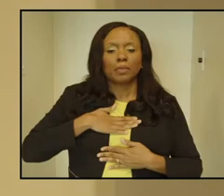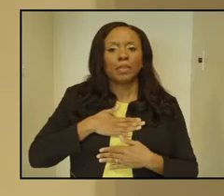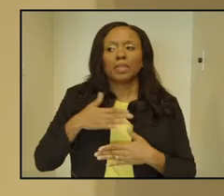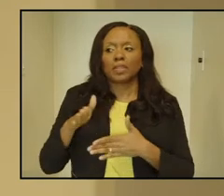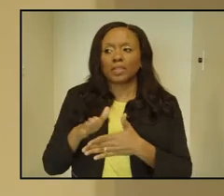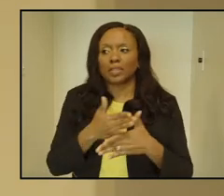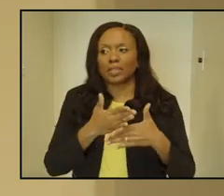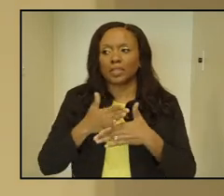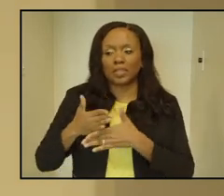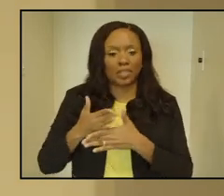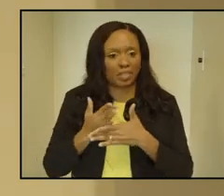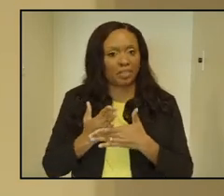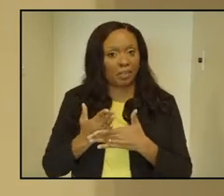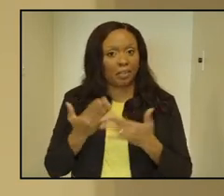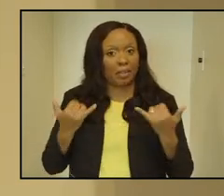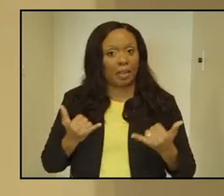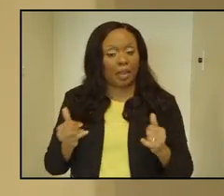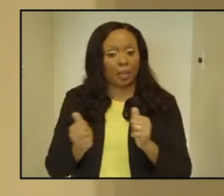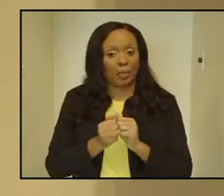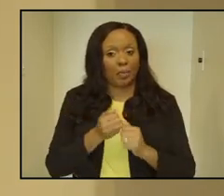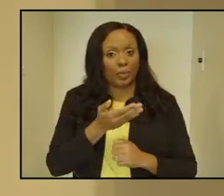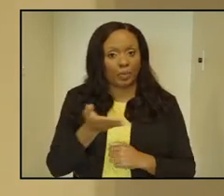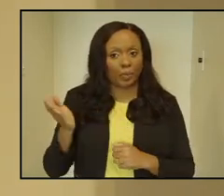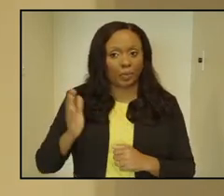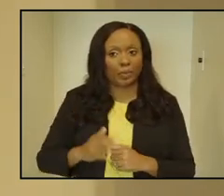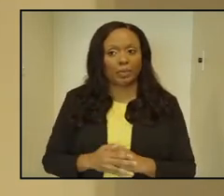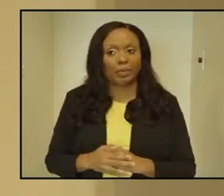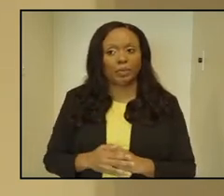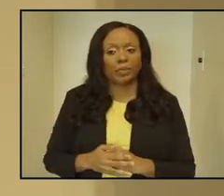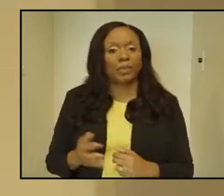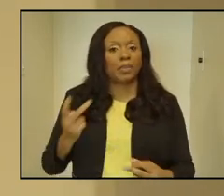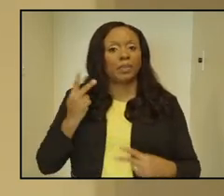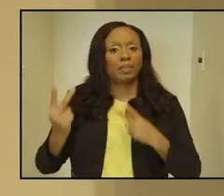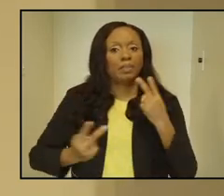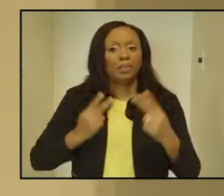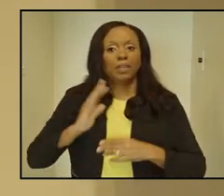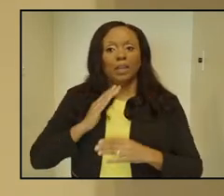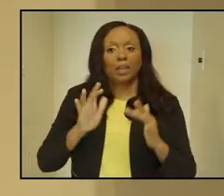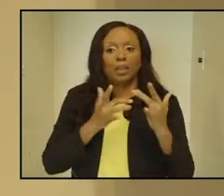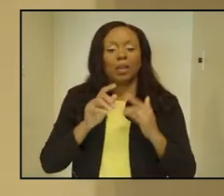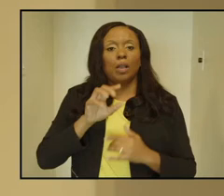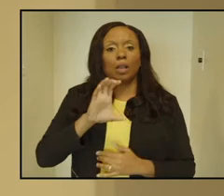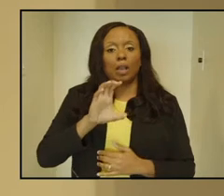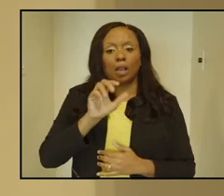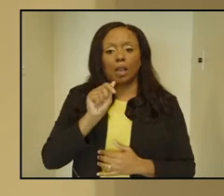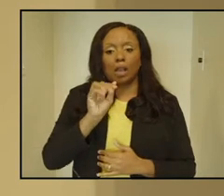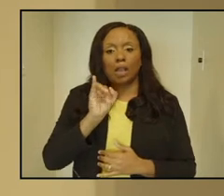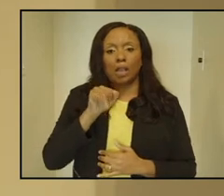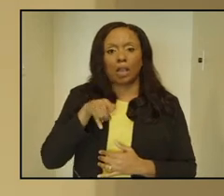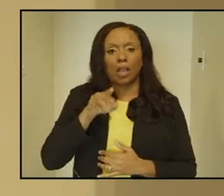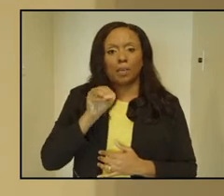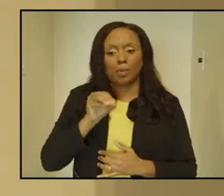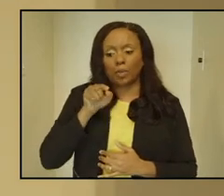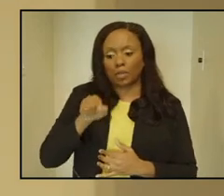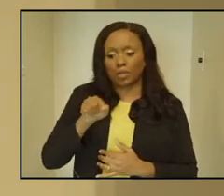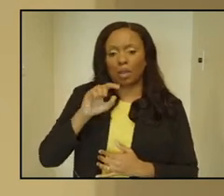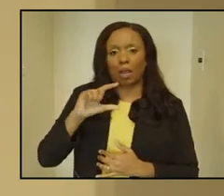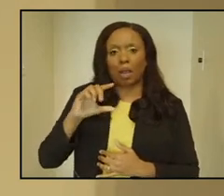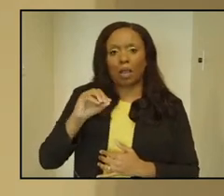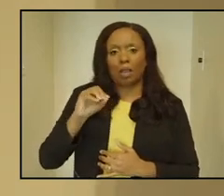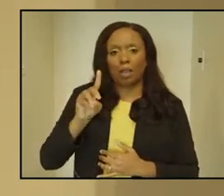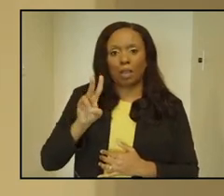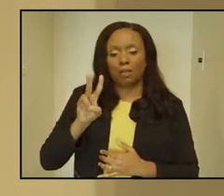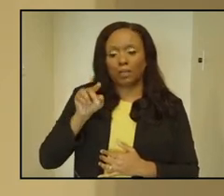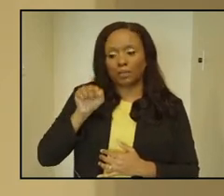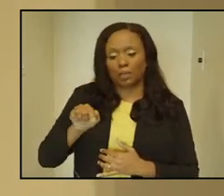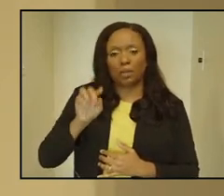this event with you. We encourage you to visit our website at caipo.gov.bb for instructional